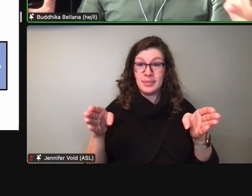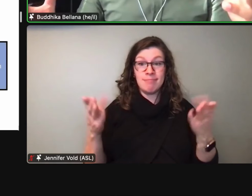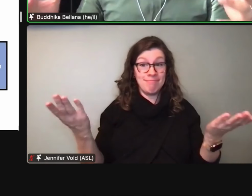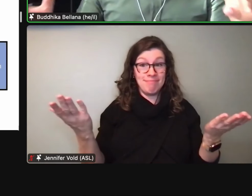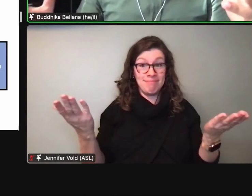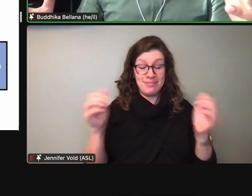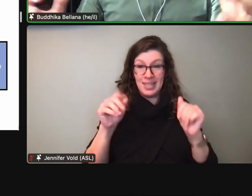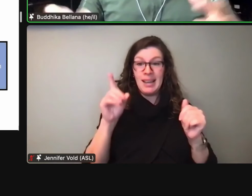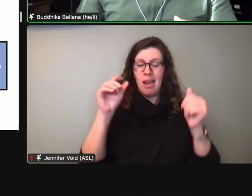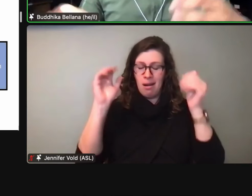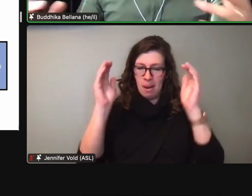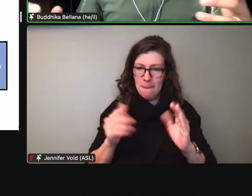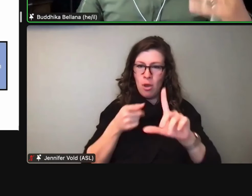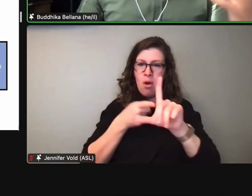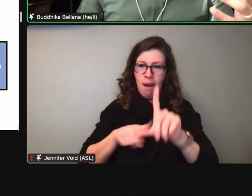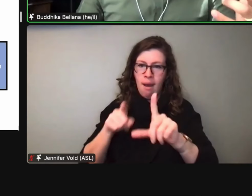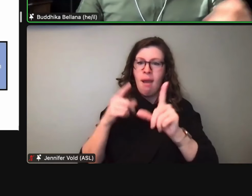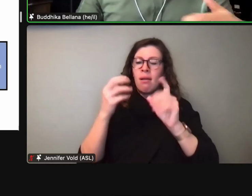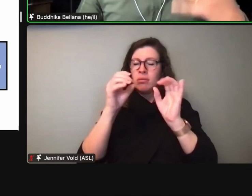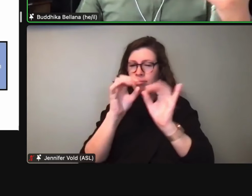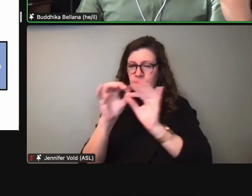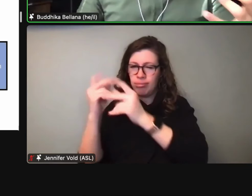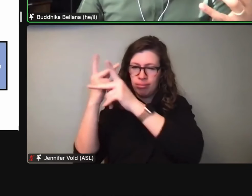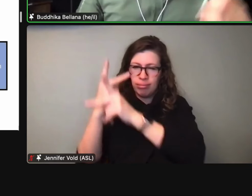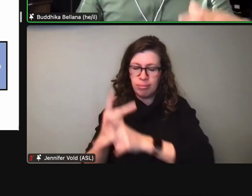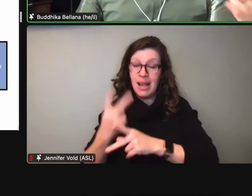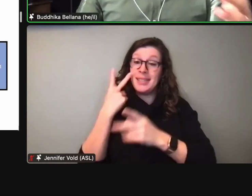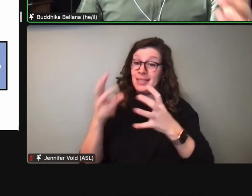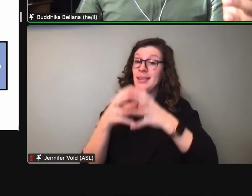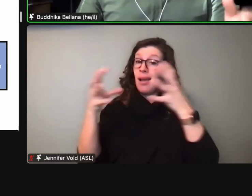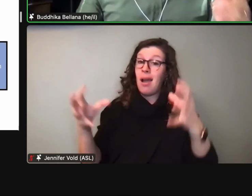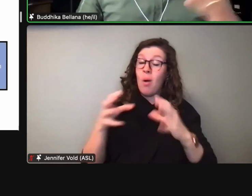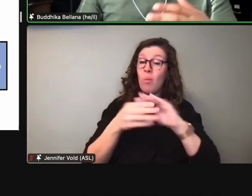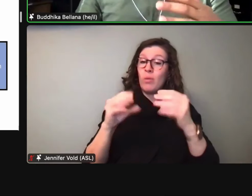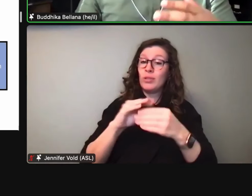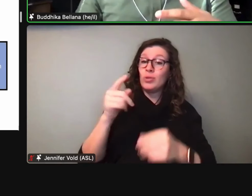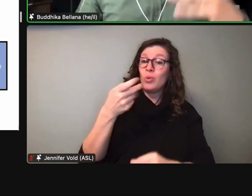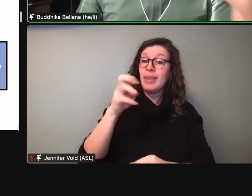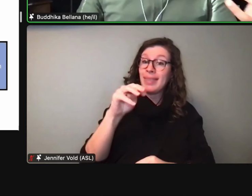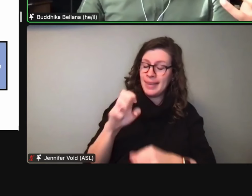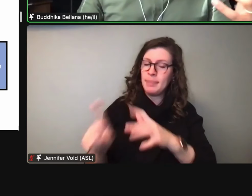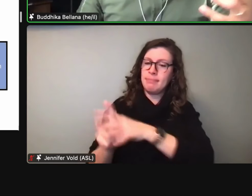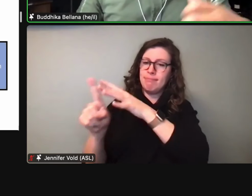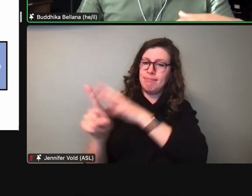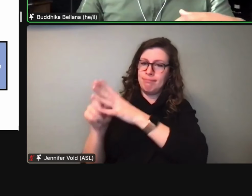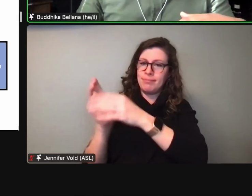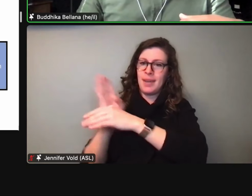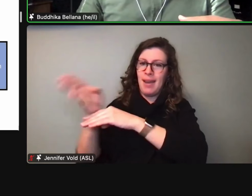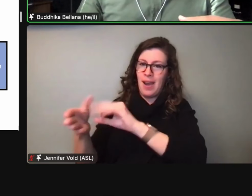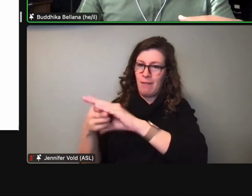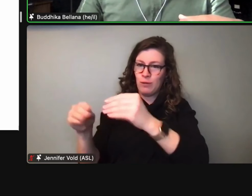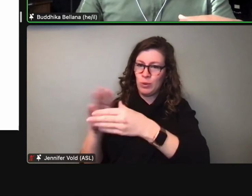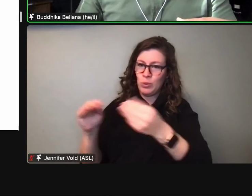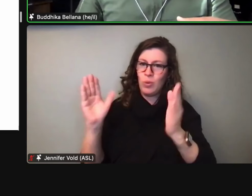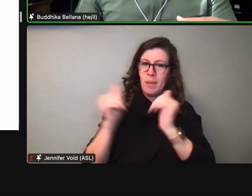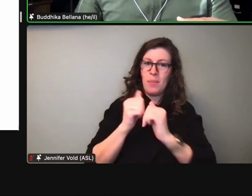can do this comparison and see the extent to which story themes perseverate in post-story as compared to pre-story